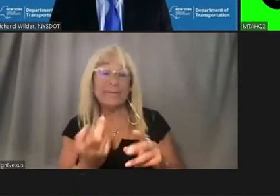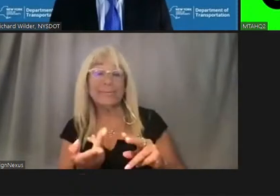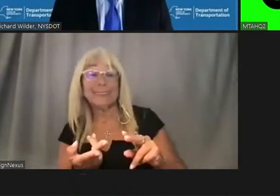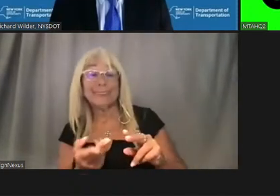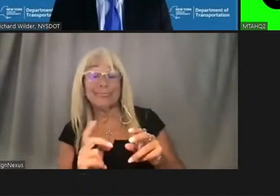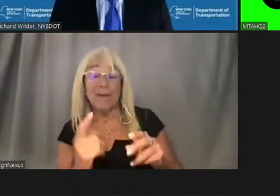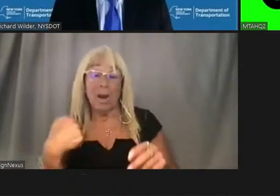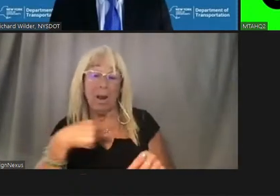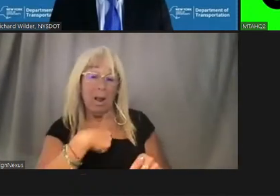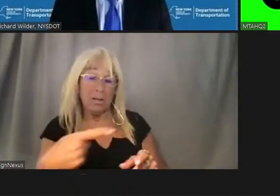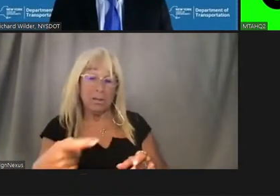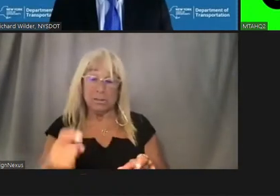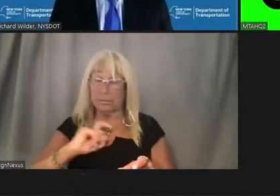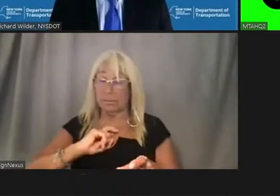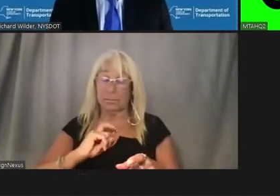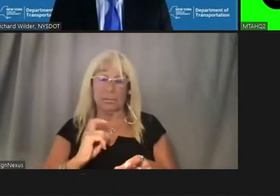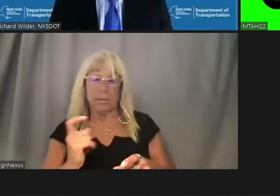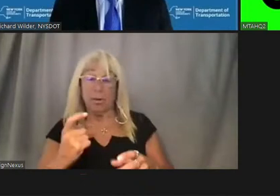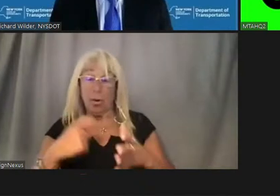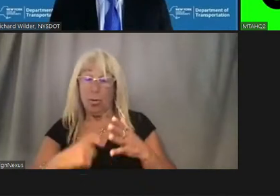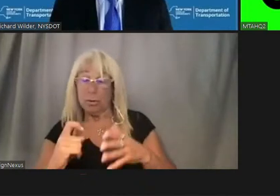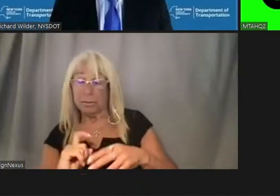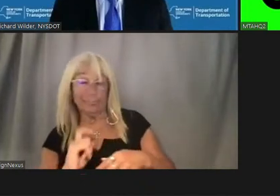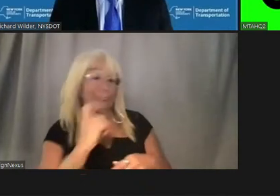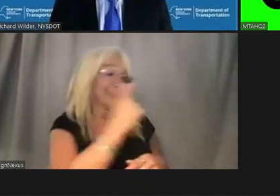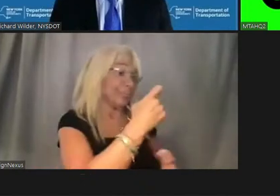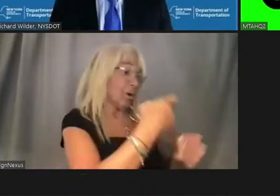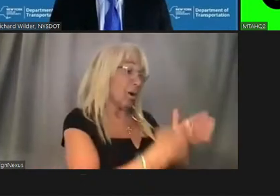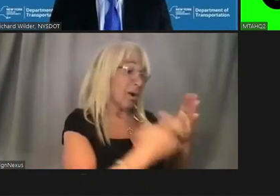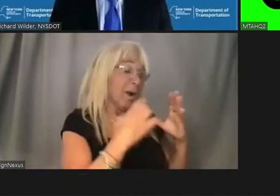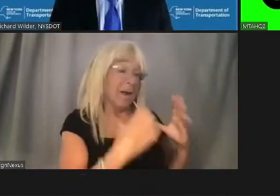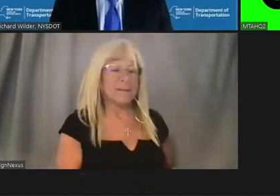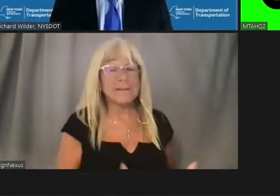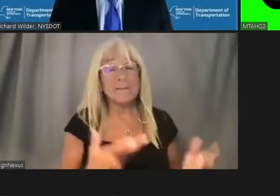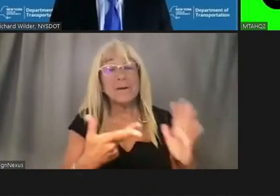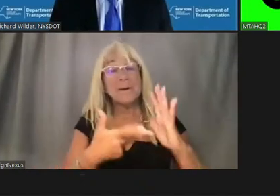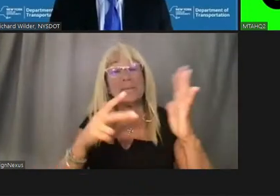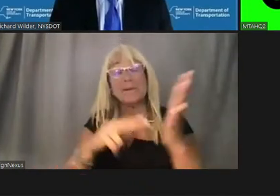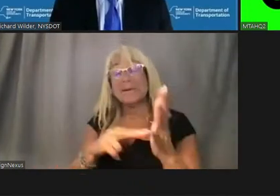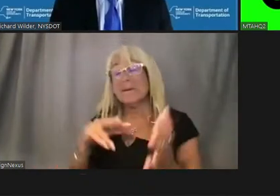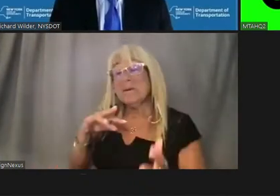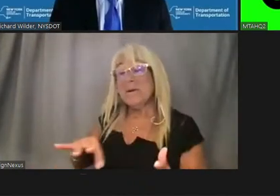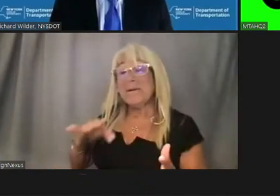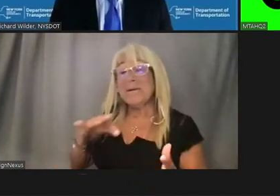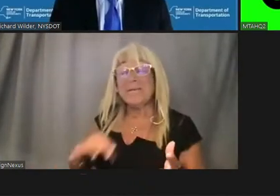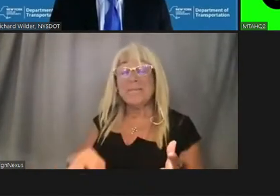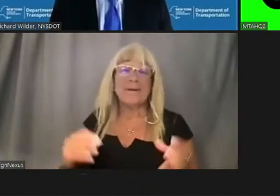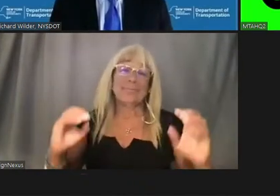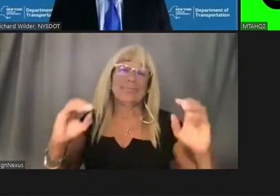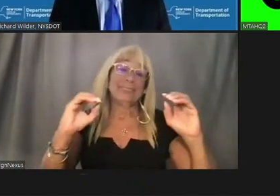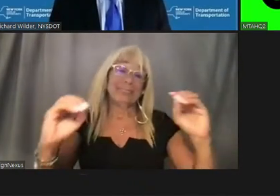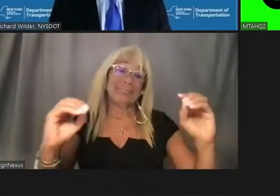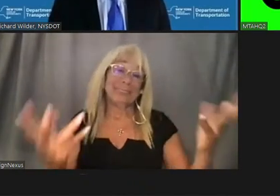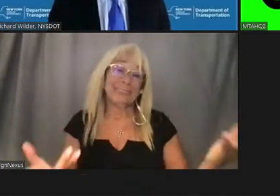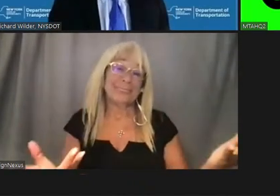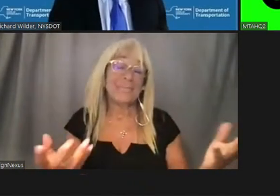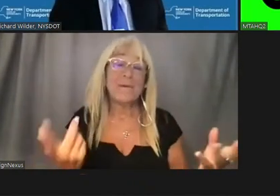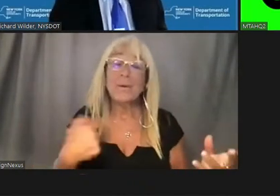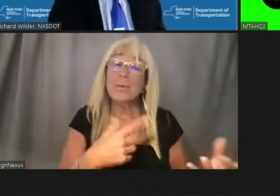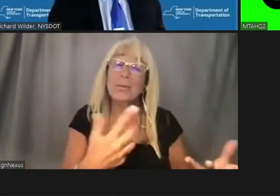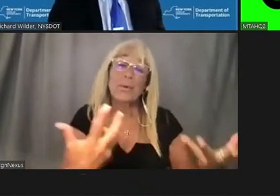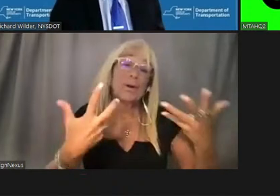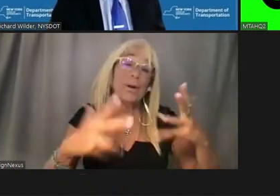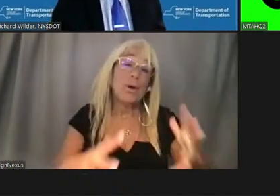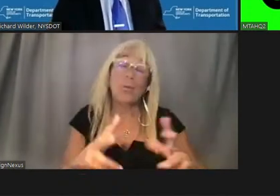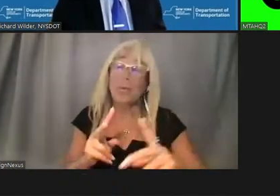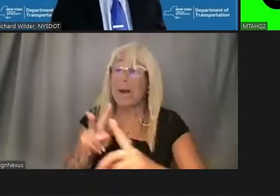which no one really wants this of course this outcome it benefits no one and certainly is is not one we wish to implement